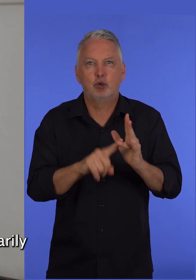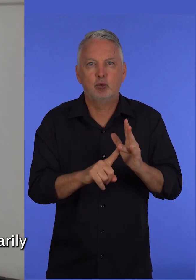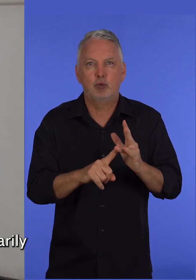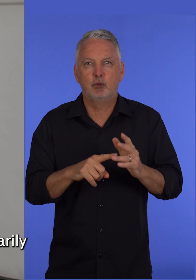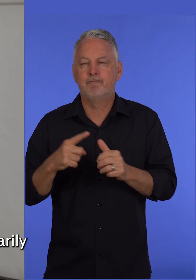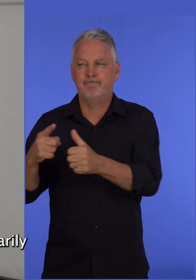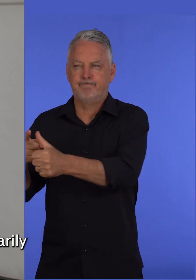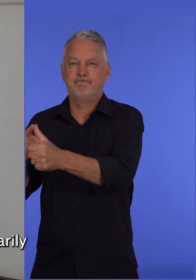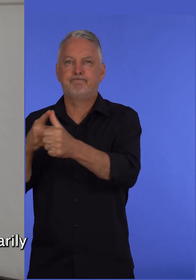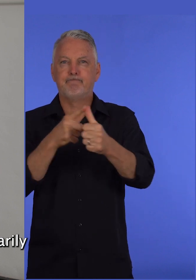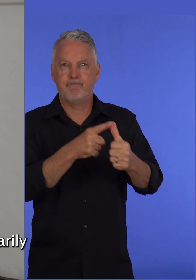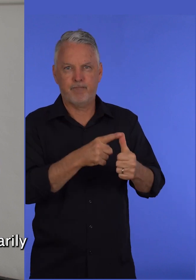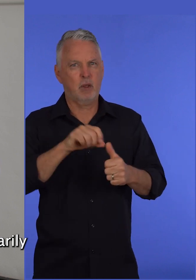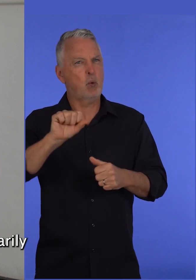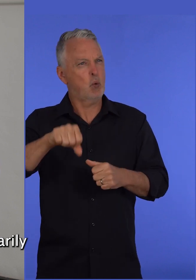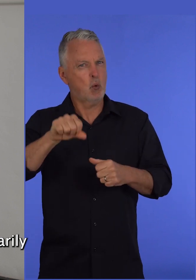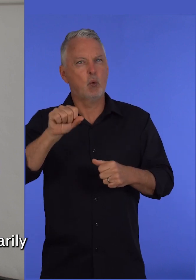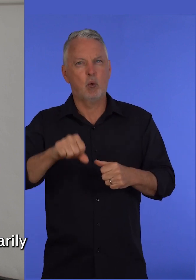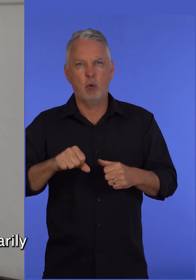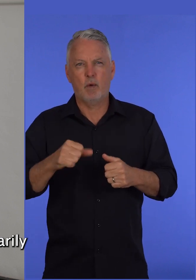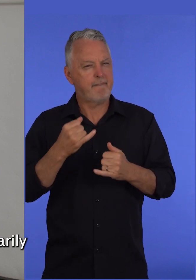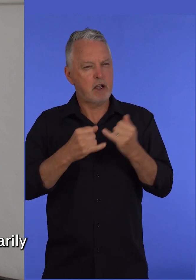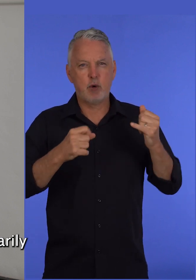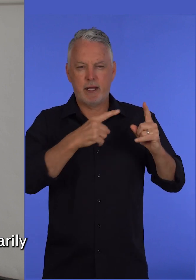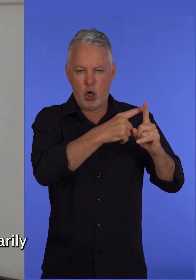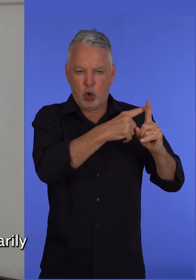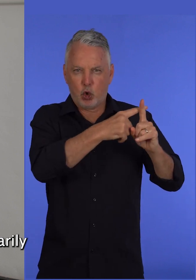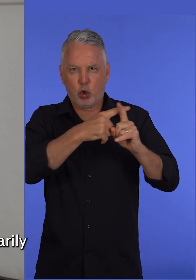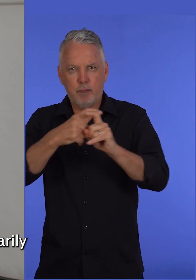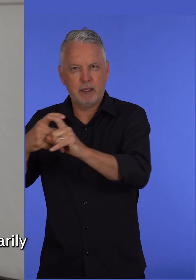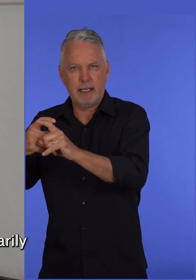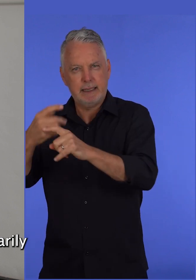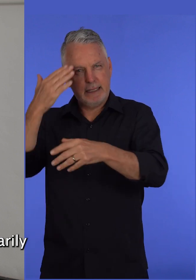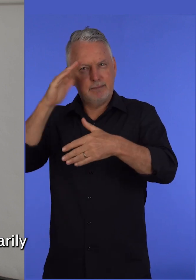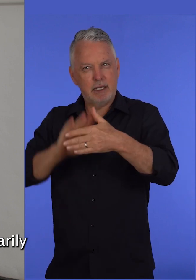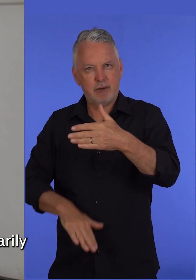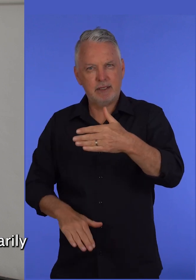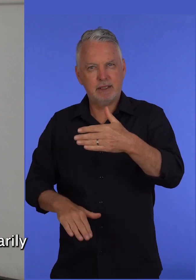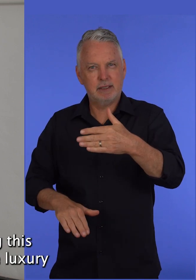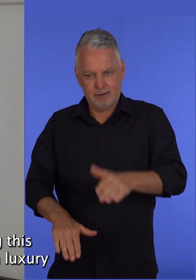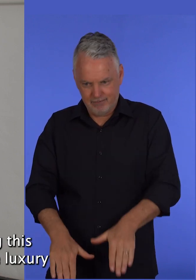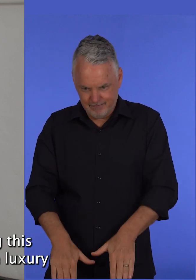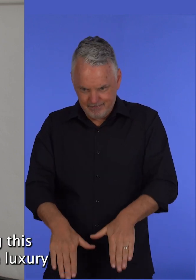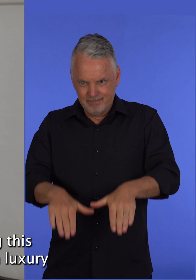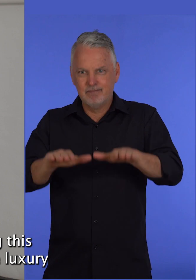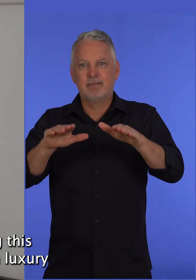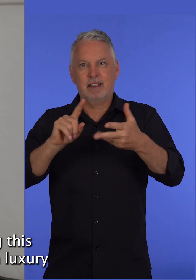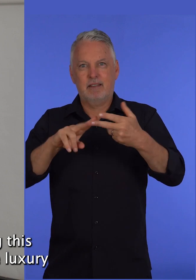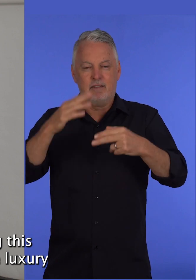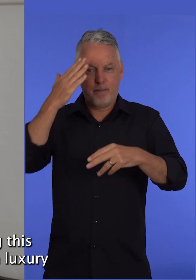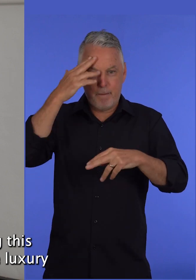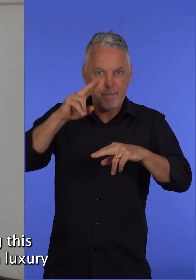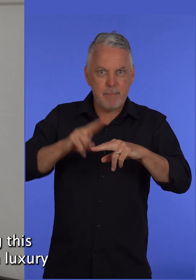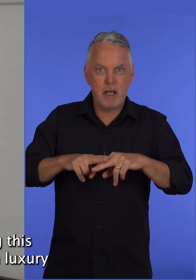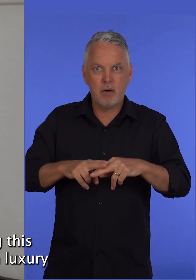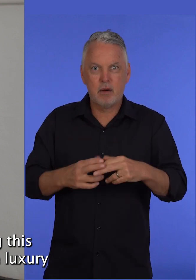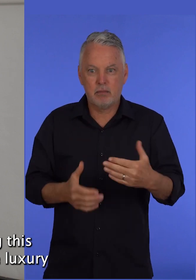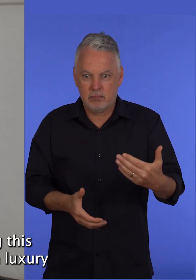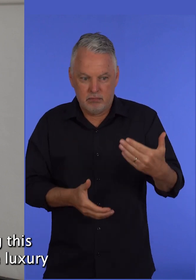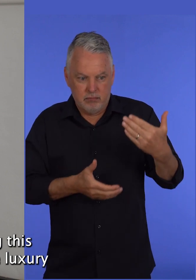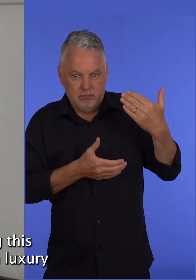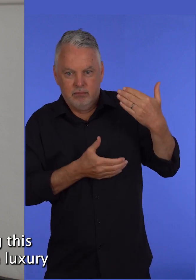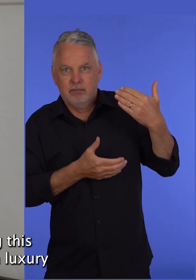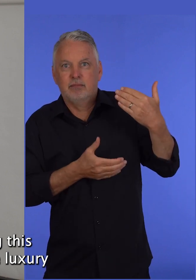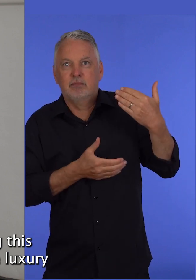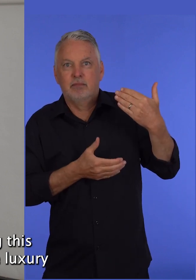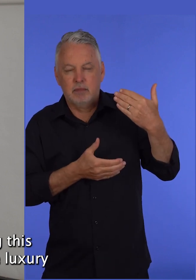You know, it is it is an extraordinarily complicated experience when you are a parent,